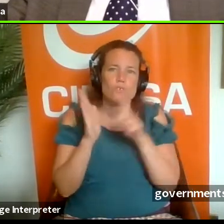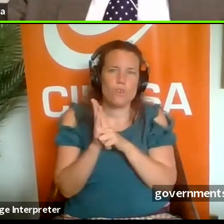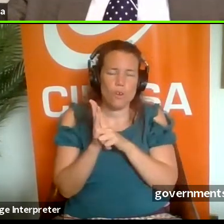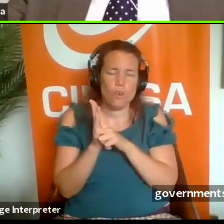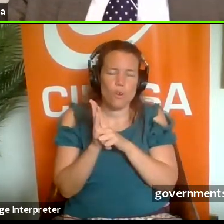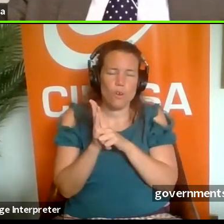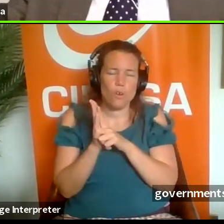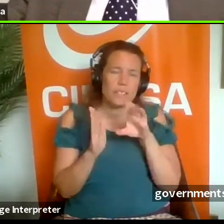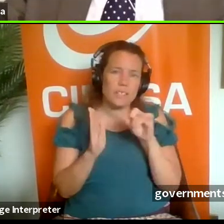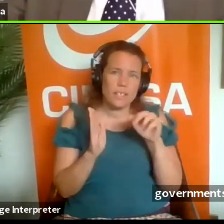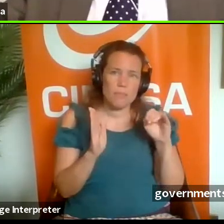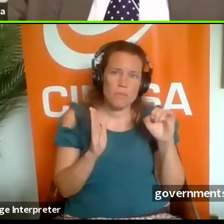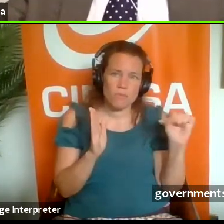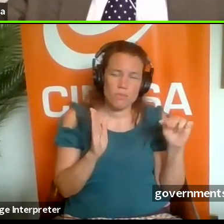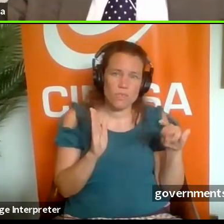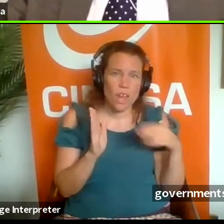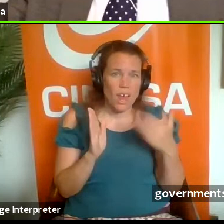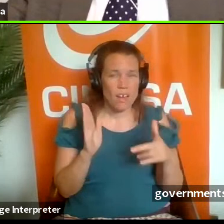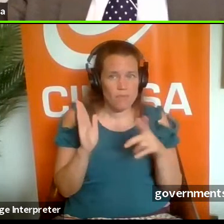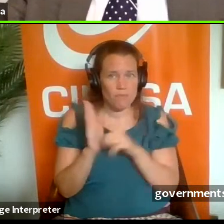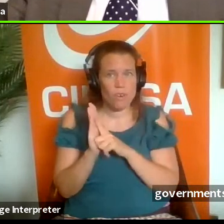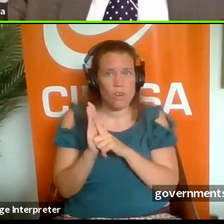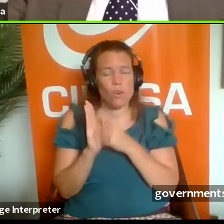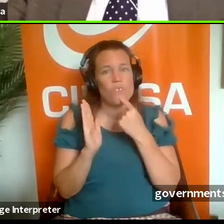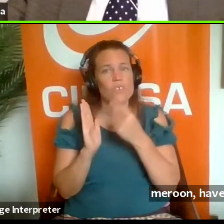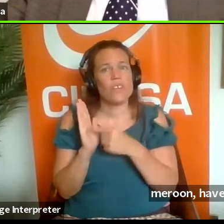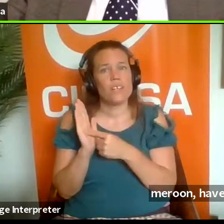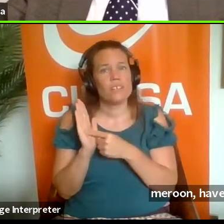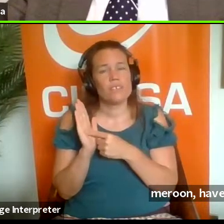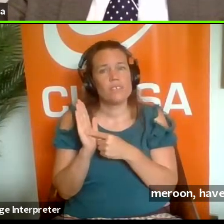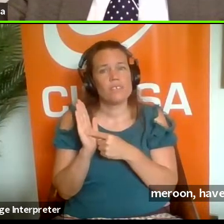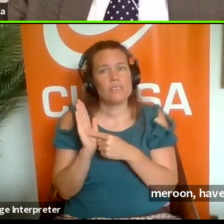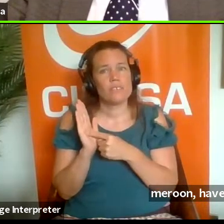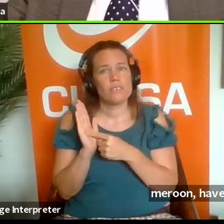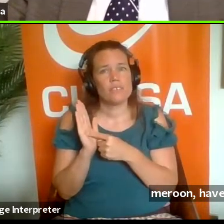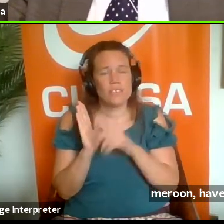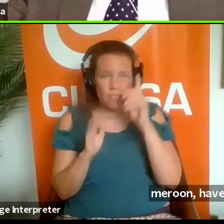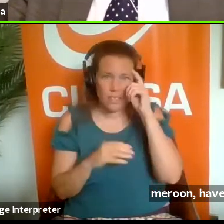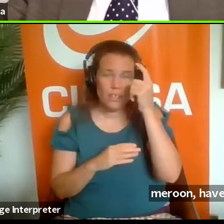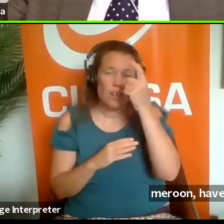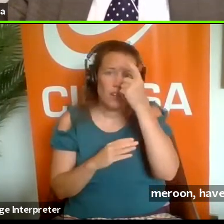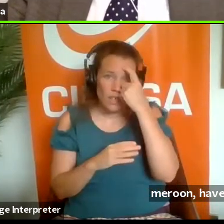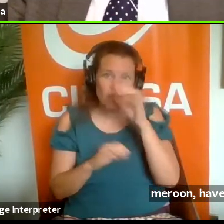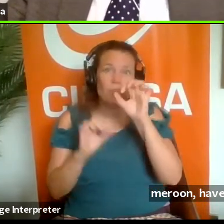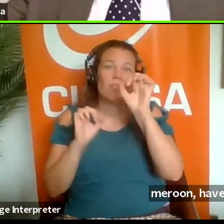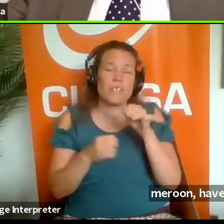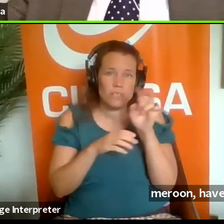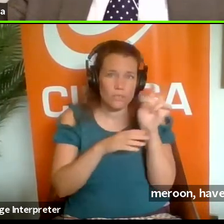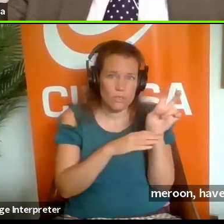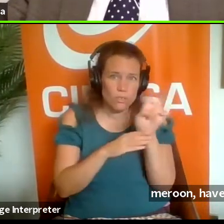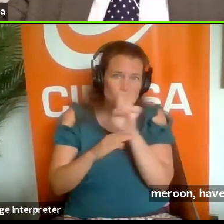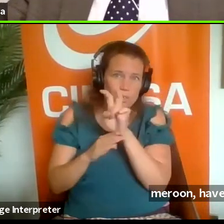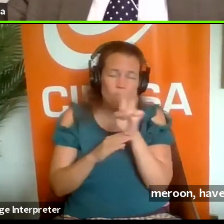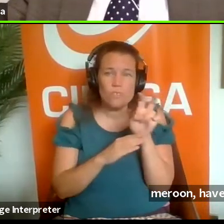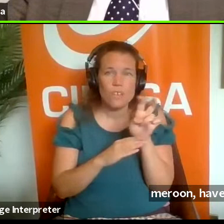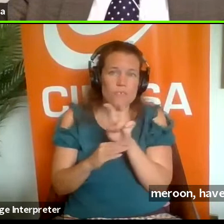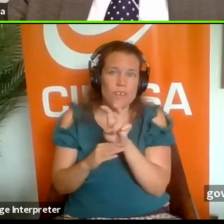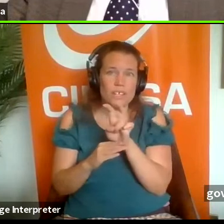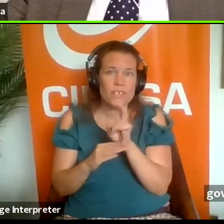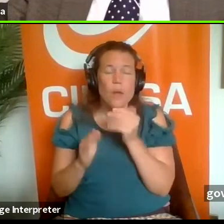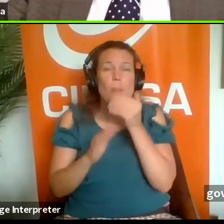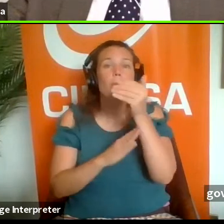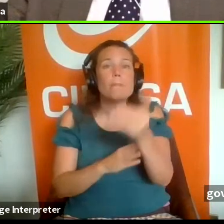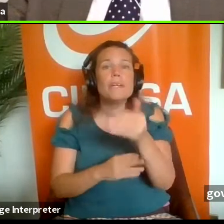laws that accept the government to do surveillance beyond what is reasonably